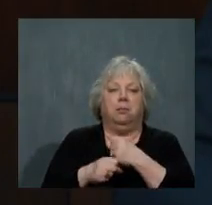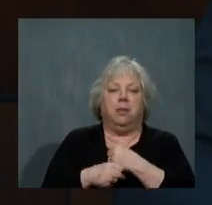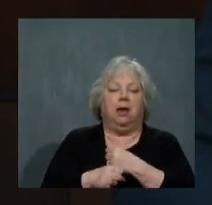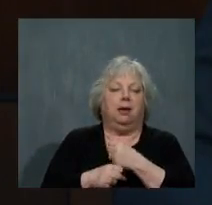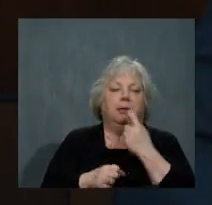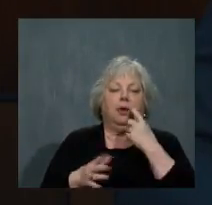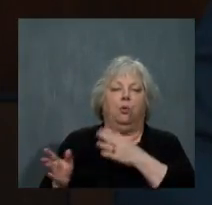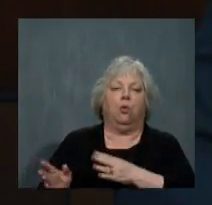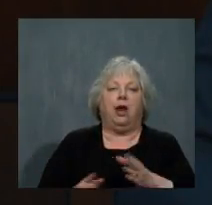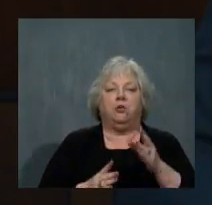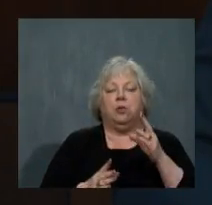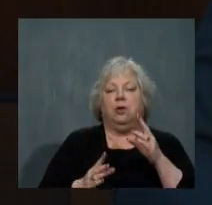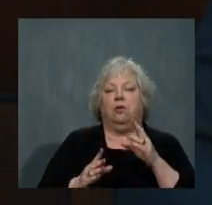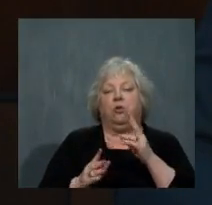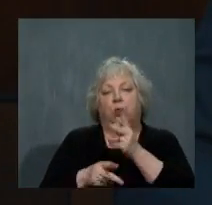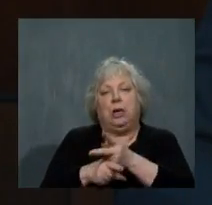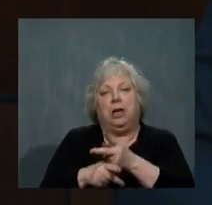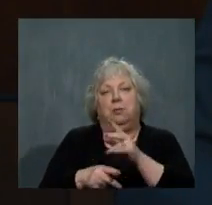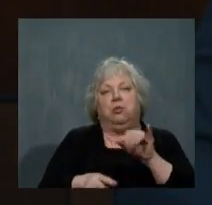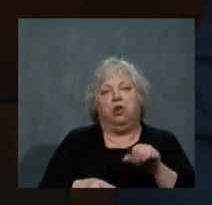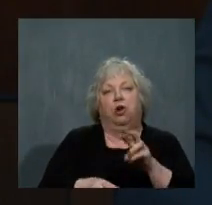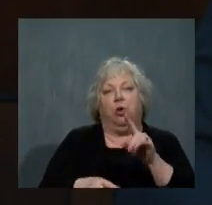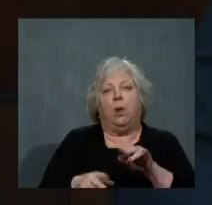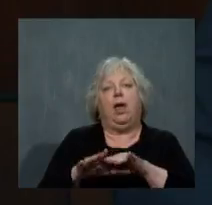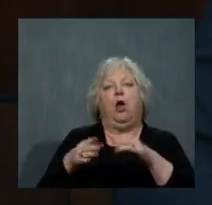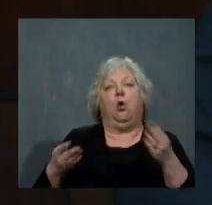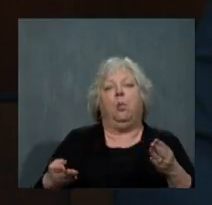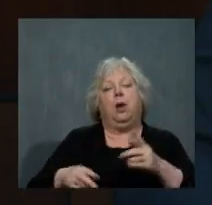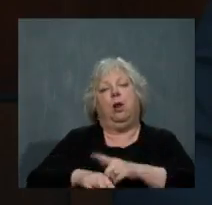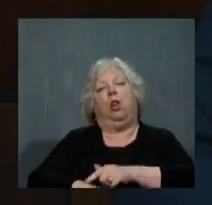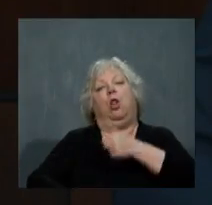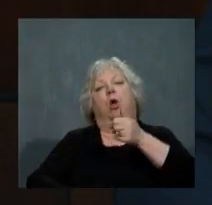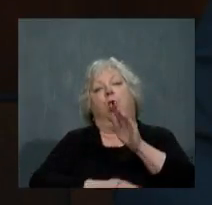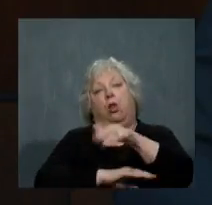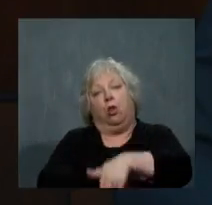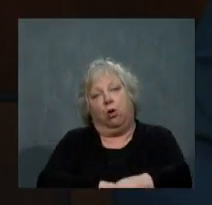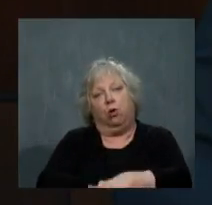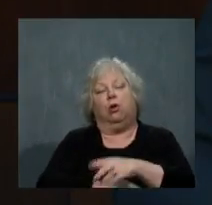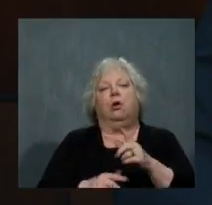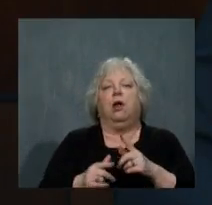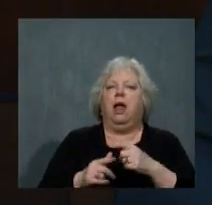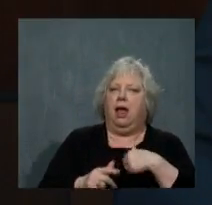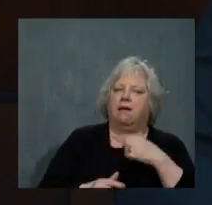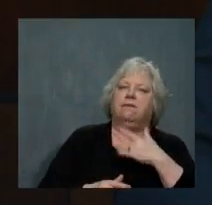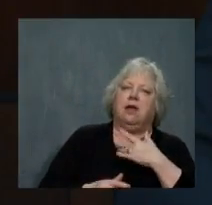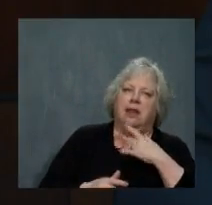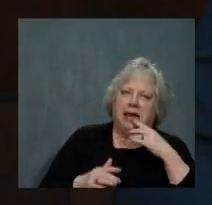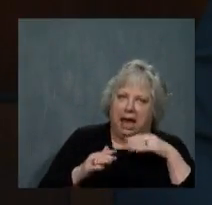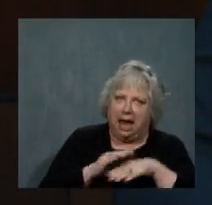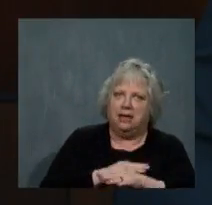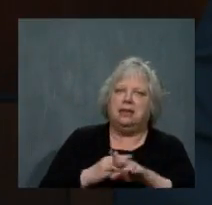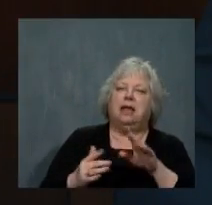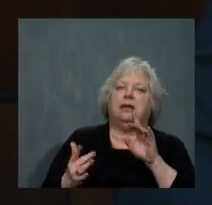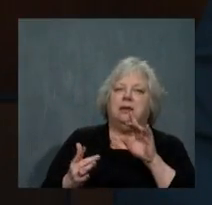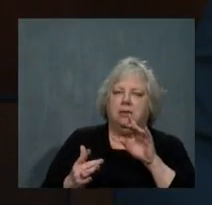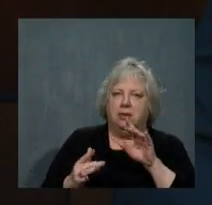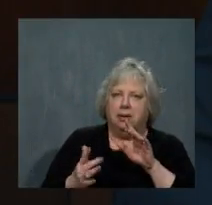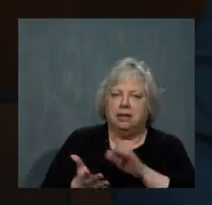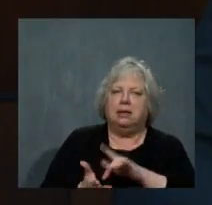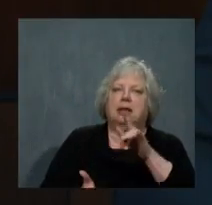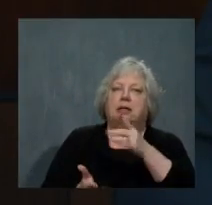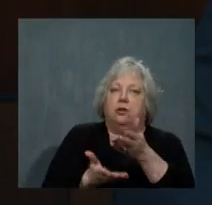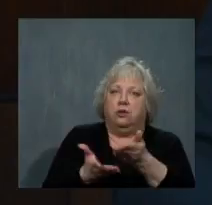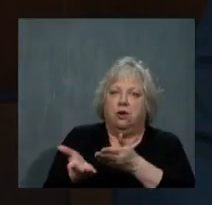Jericho Way open longer, I think the access to services is what's critical. You're exactly right.